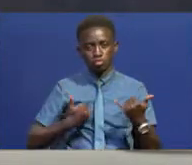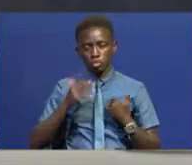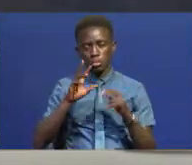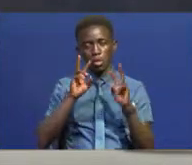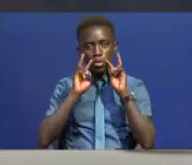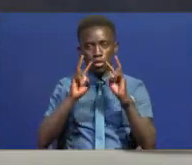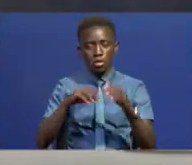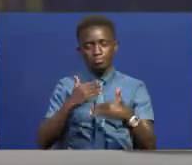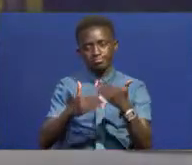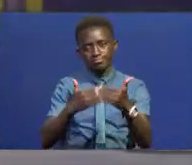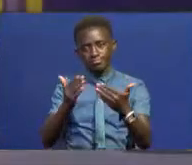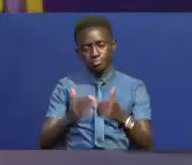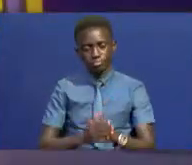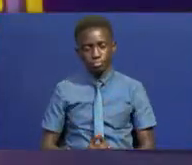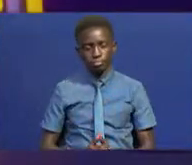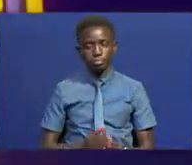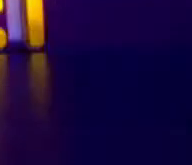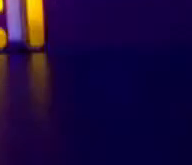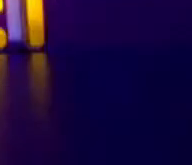Bernardo Kumu.